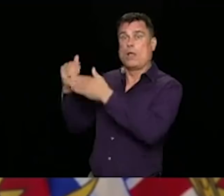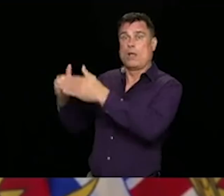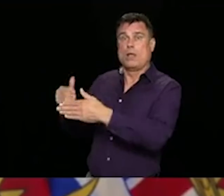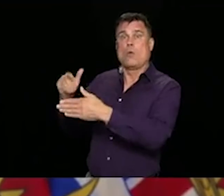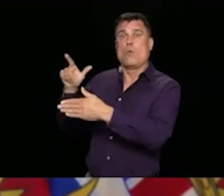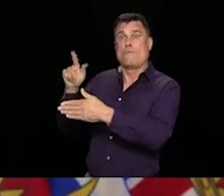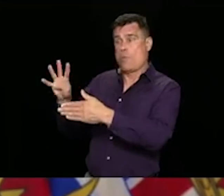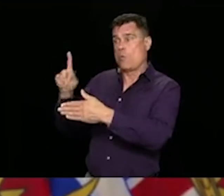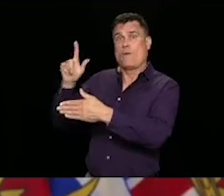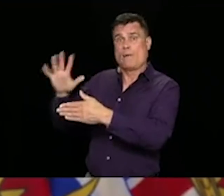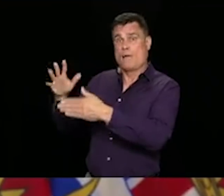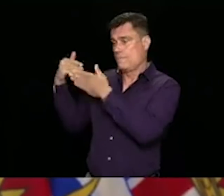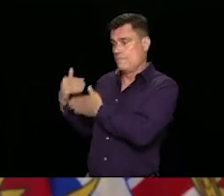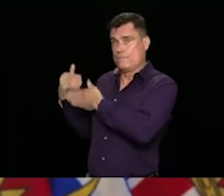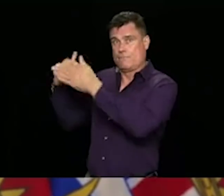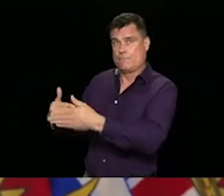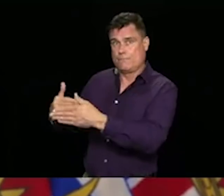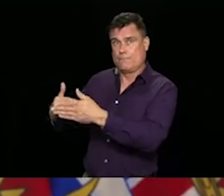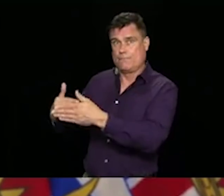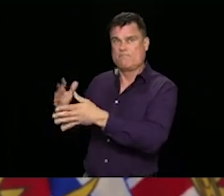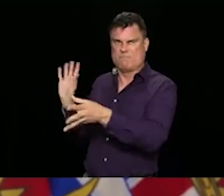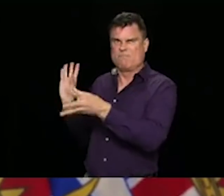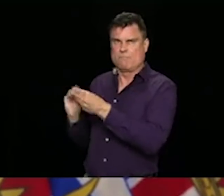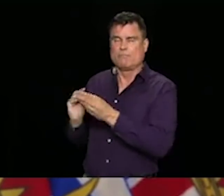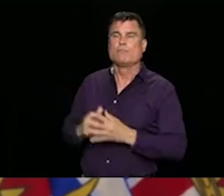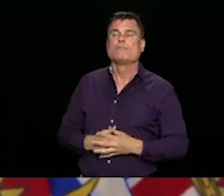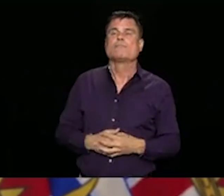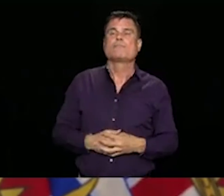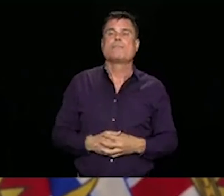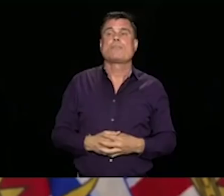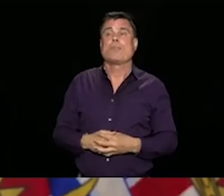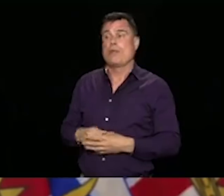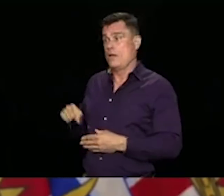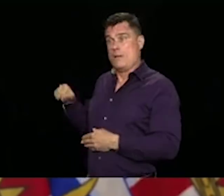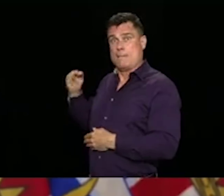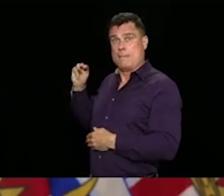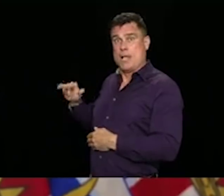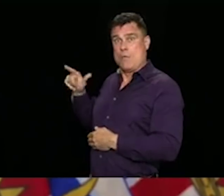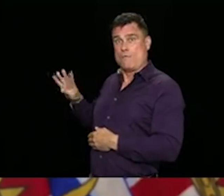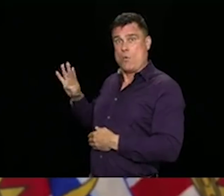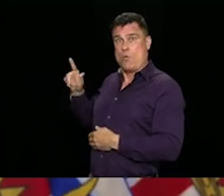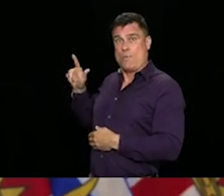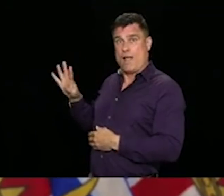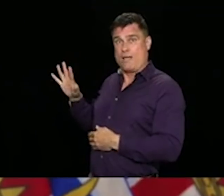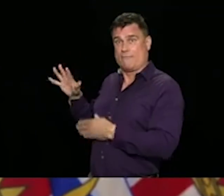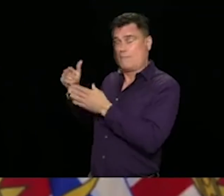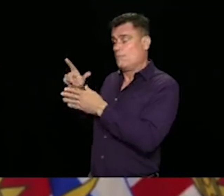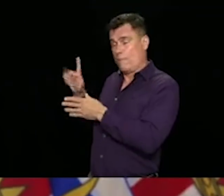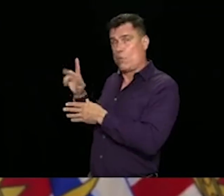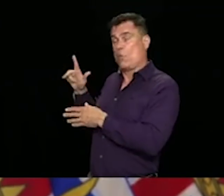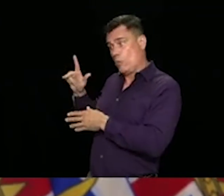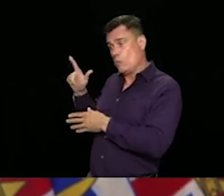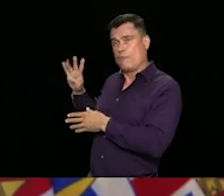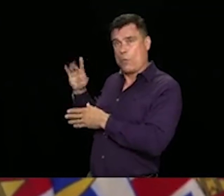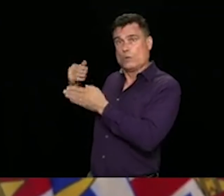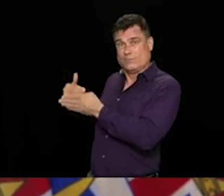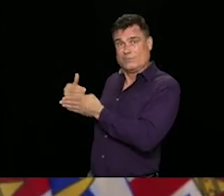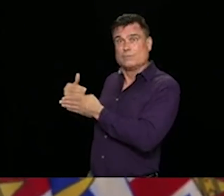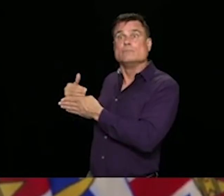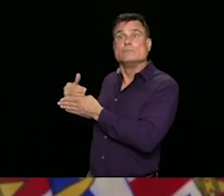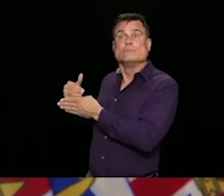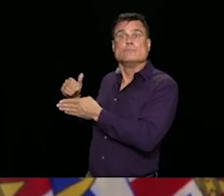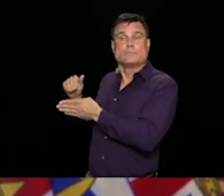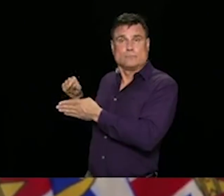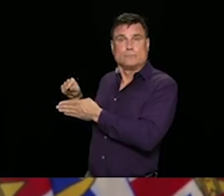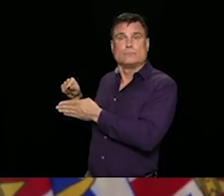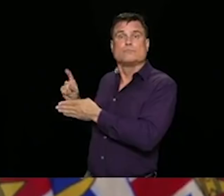media update. So we had 5 new cases who tested positive for COVID-19